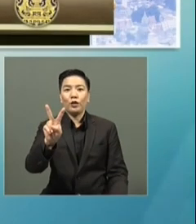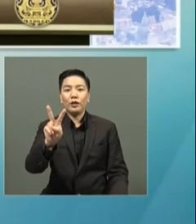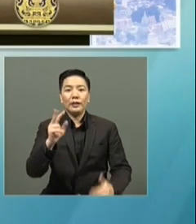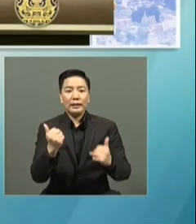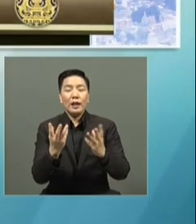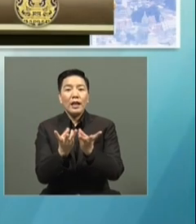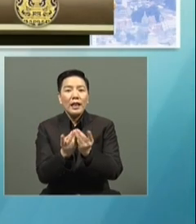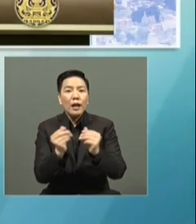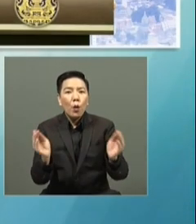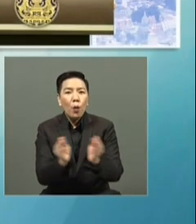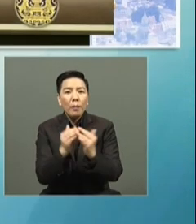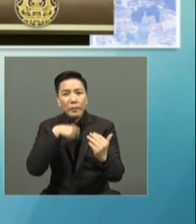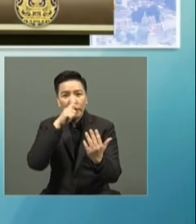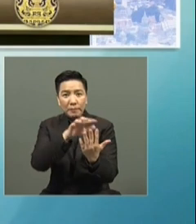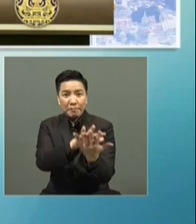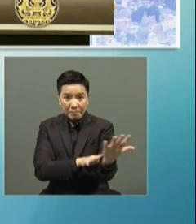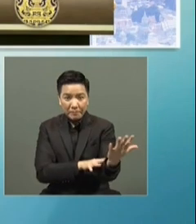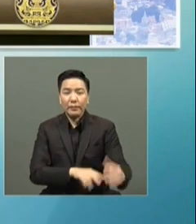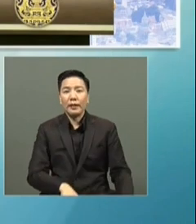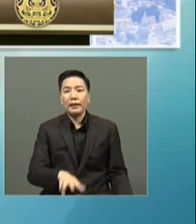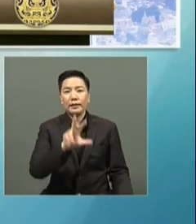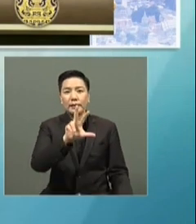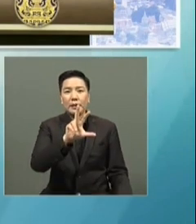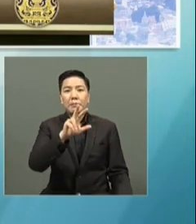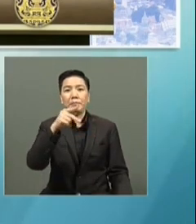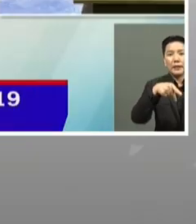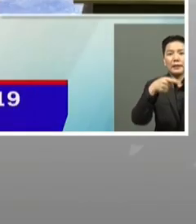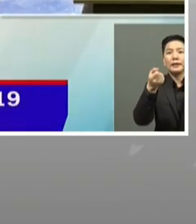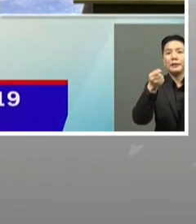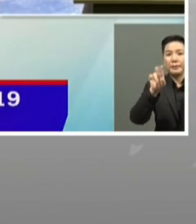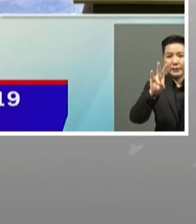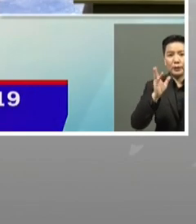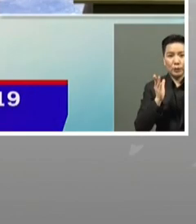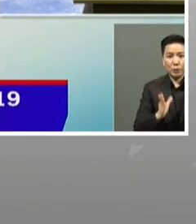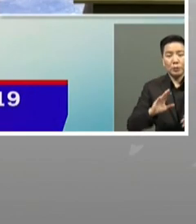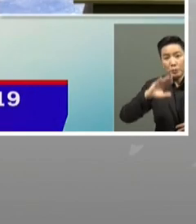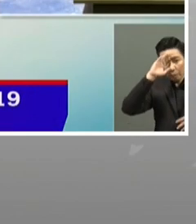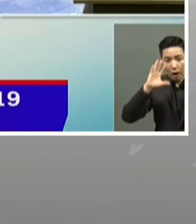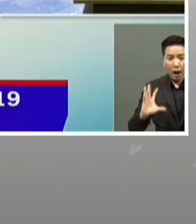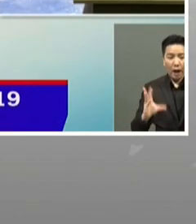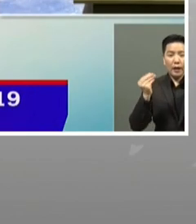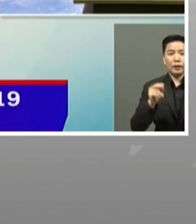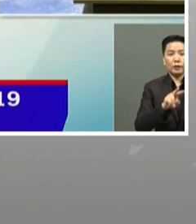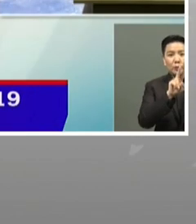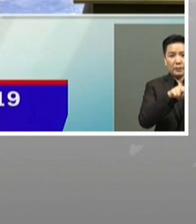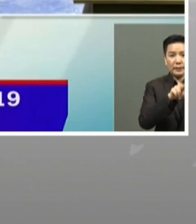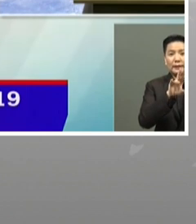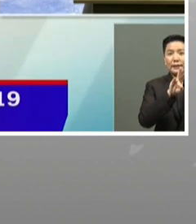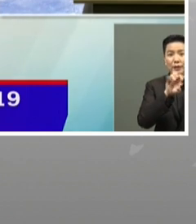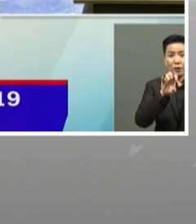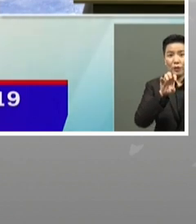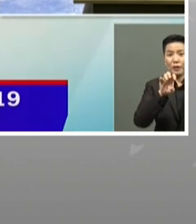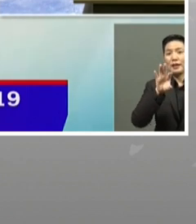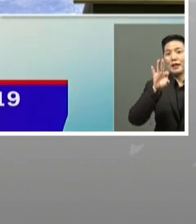plan has come under heavy criticism for being too vague and confusing. We talk about these later in the program, Khun Natha. Yes,